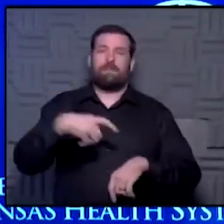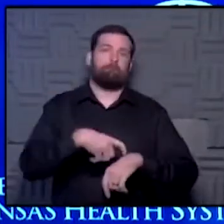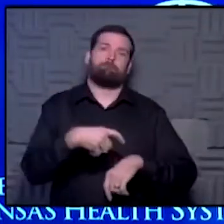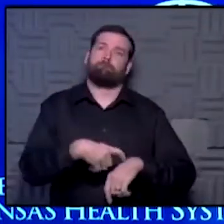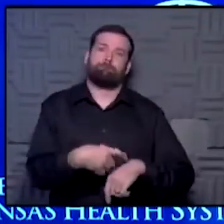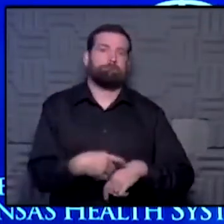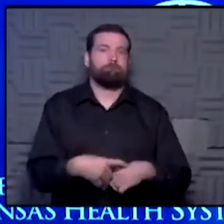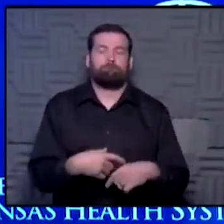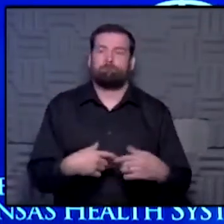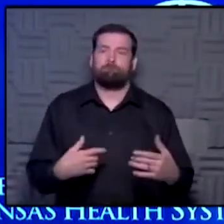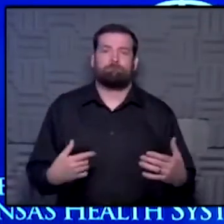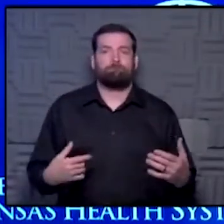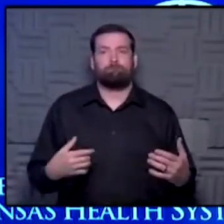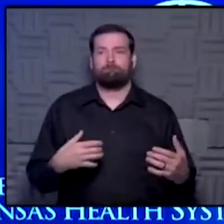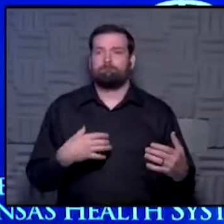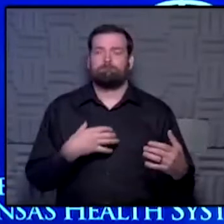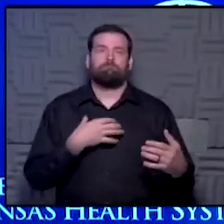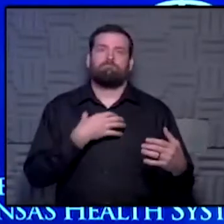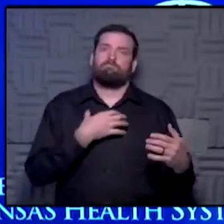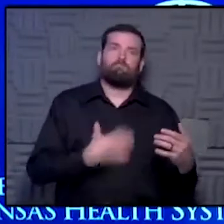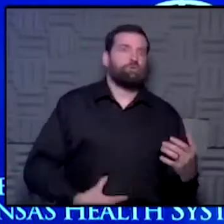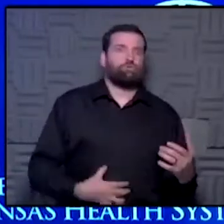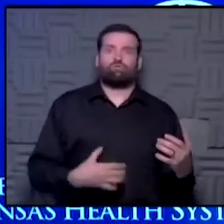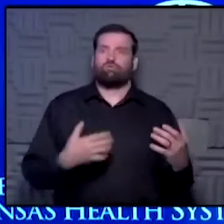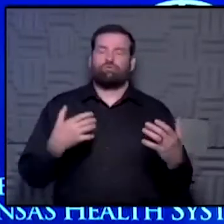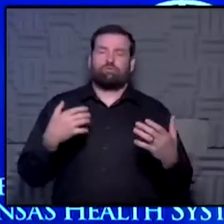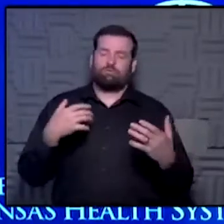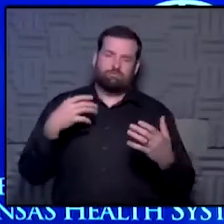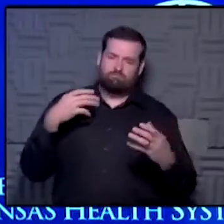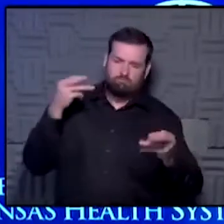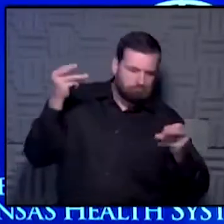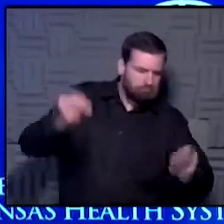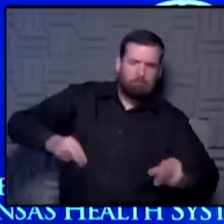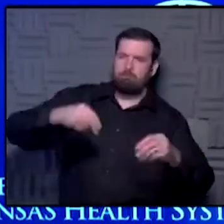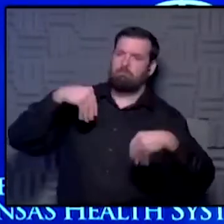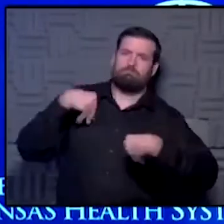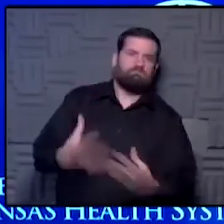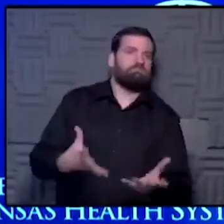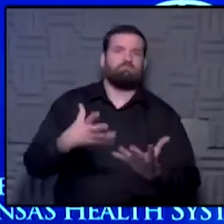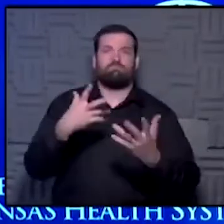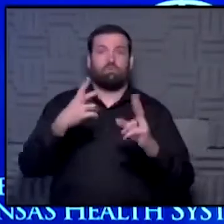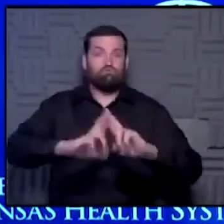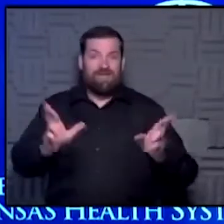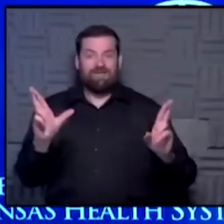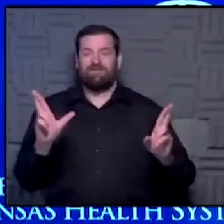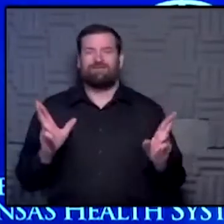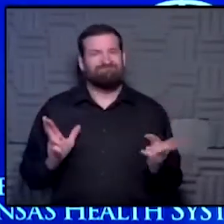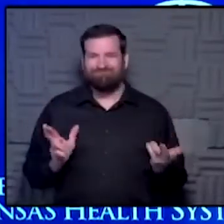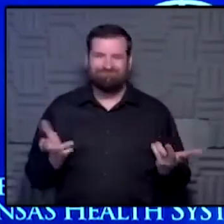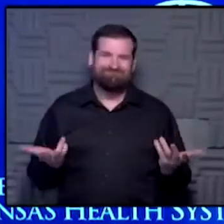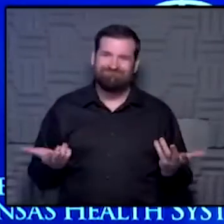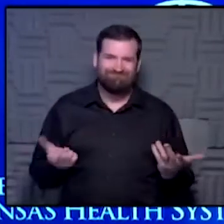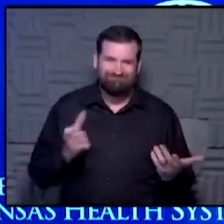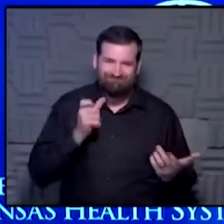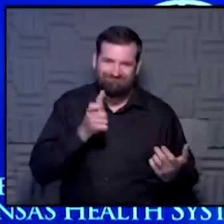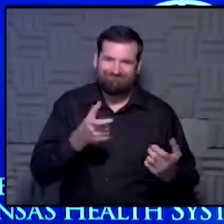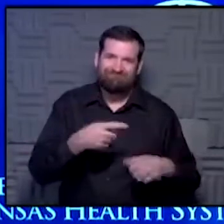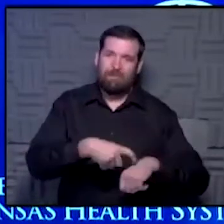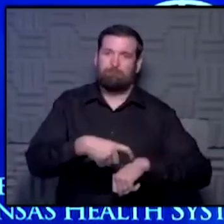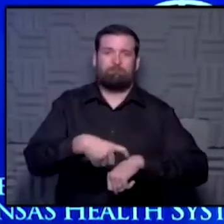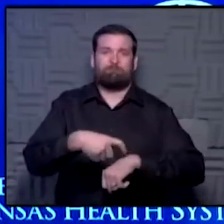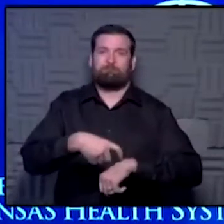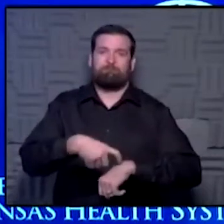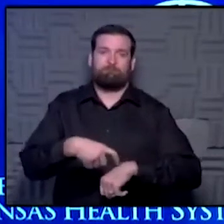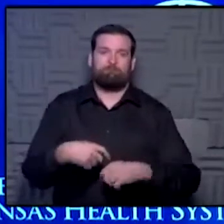And you would love to have, to be able to beam the vaccine right up and have it be ready for use, but it just takes time. All